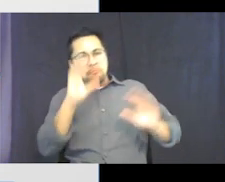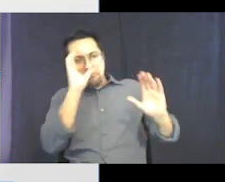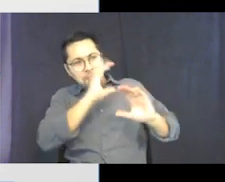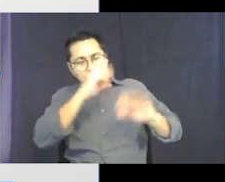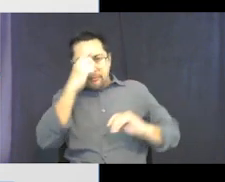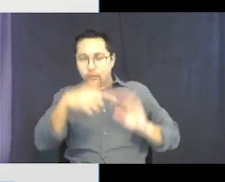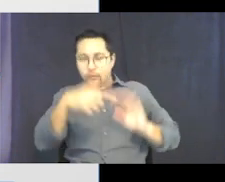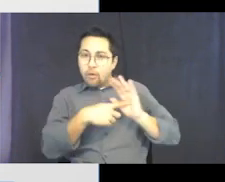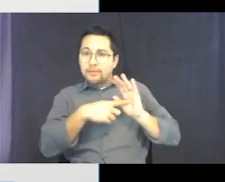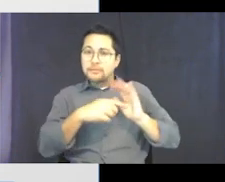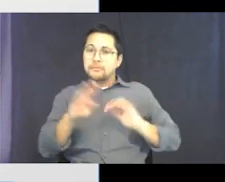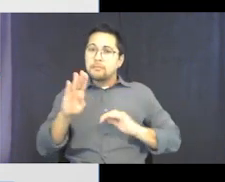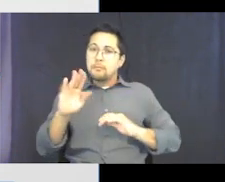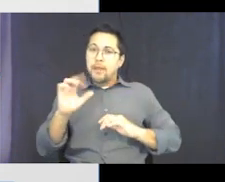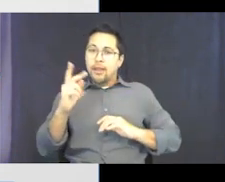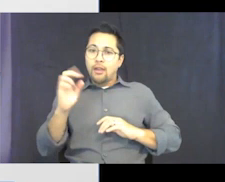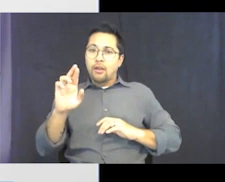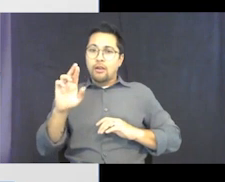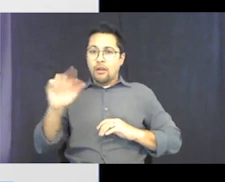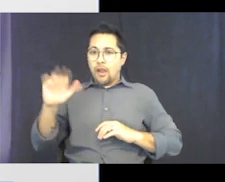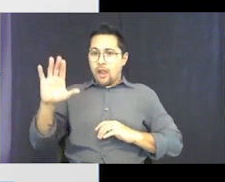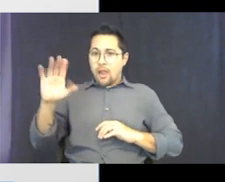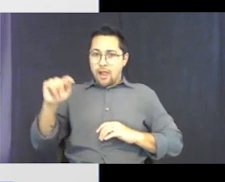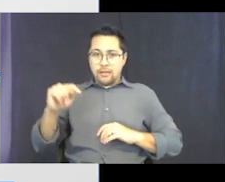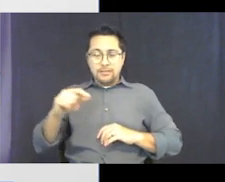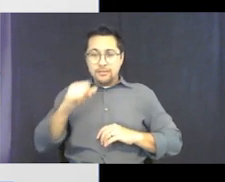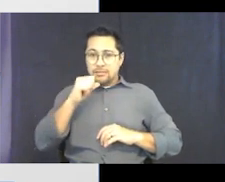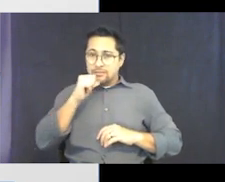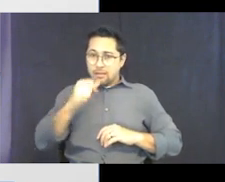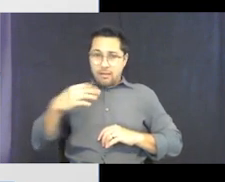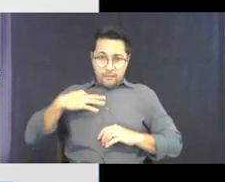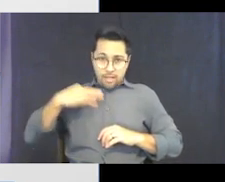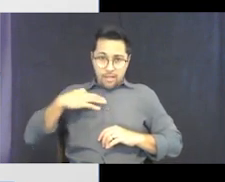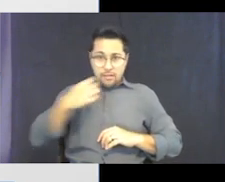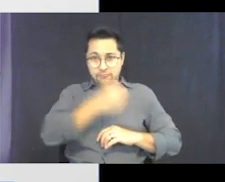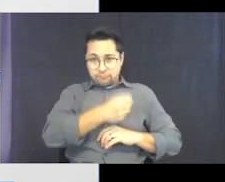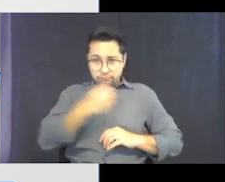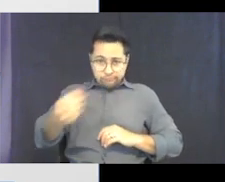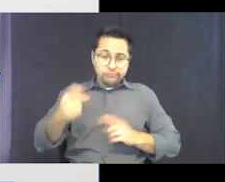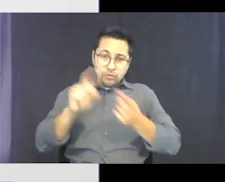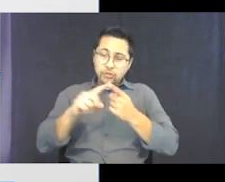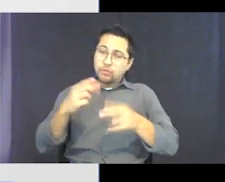example, at a Baker Act. And a Baker Act is an involuntary placement into a